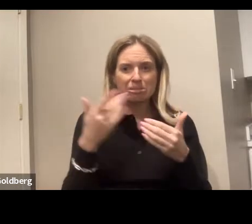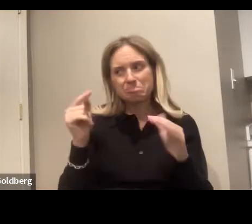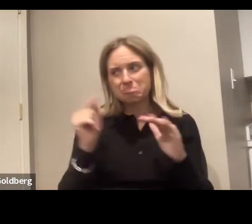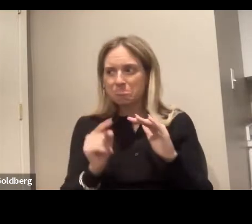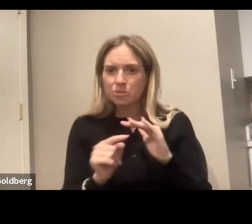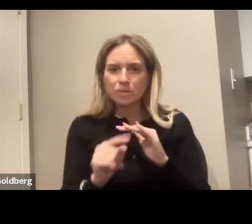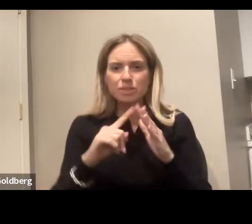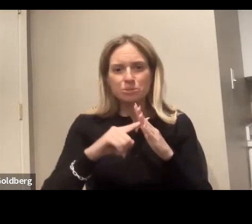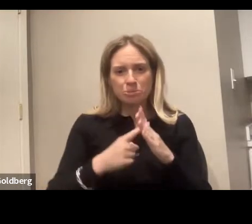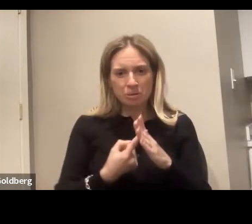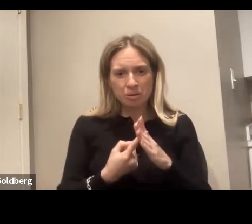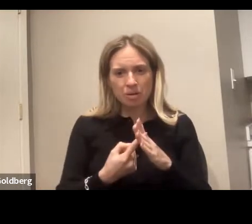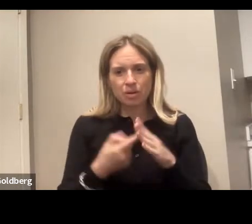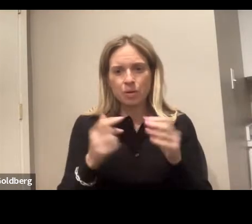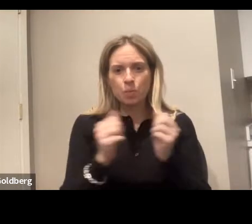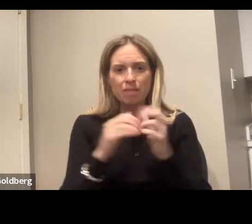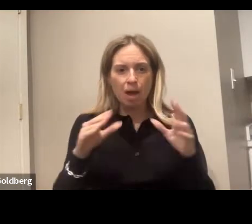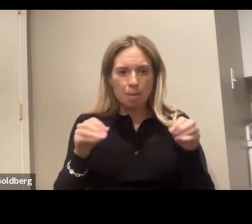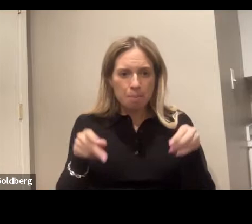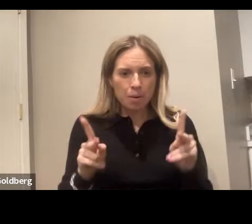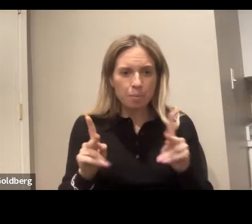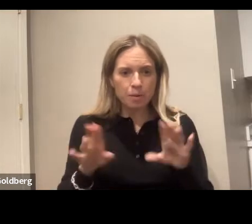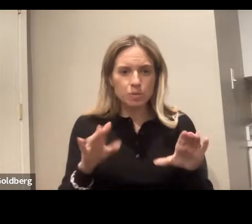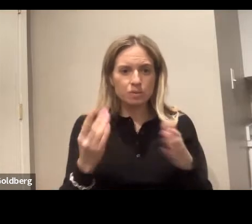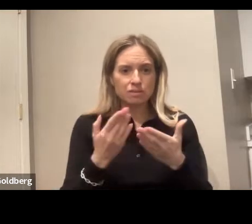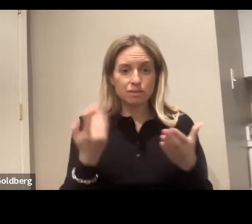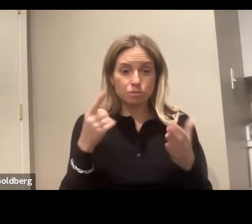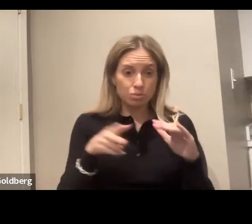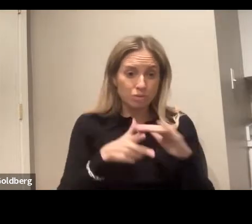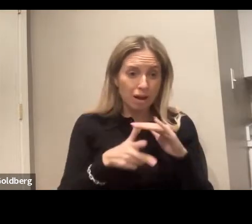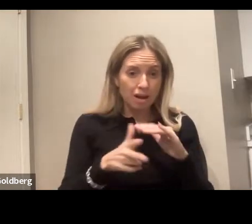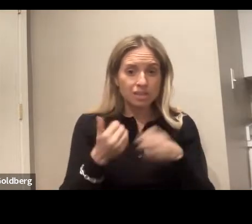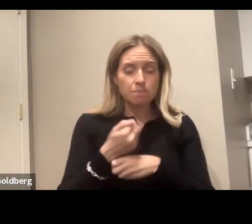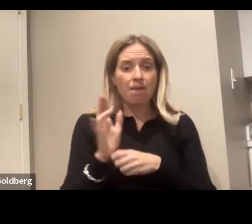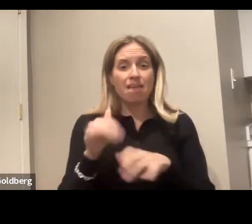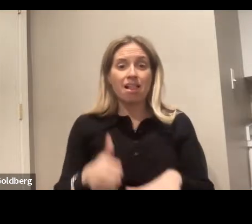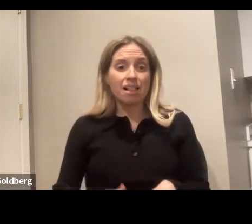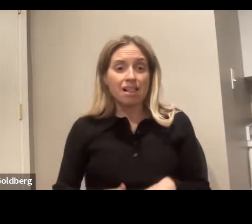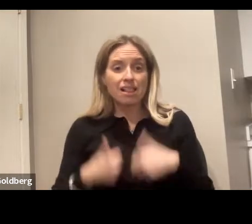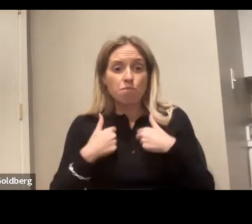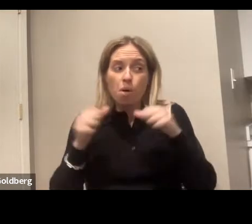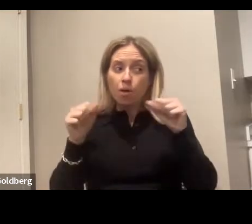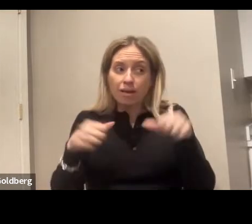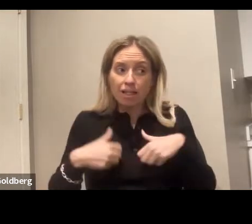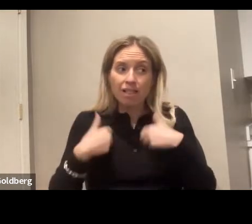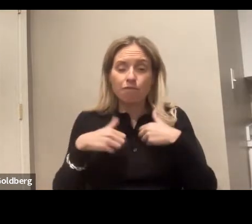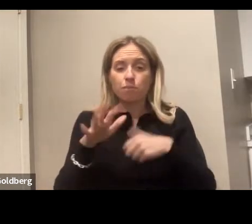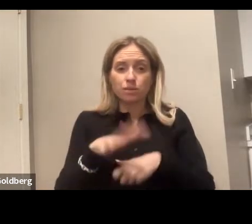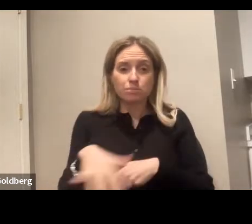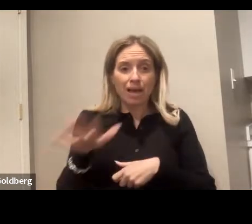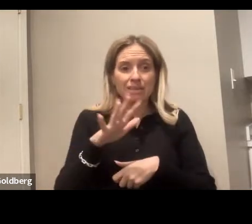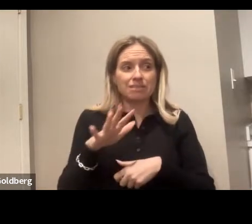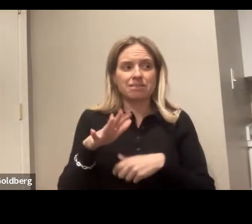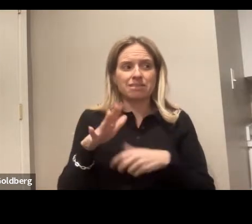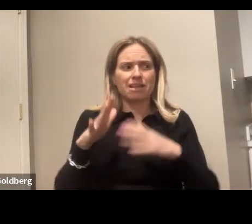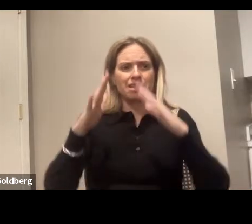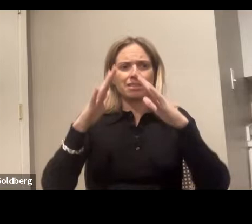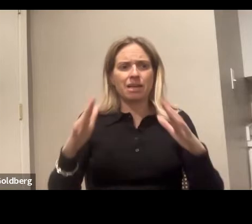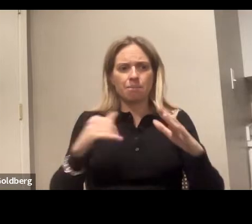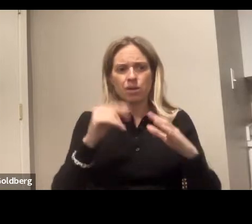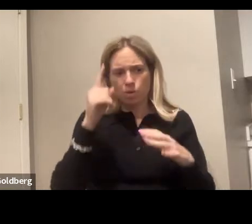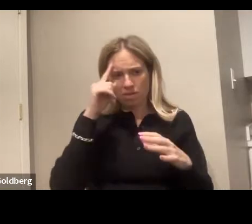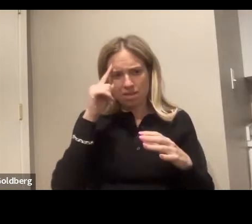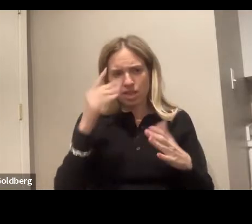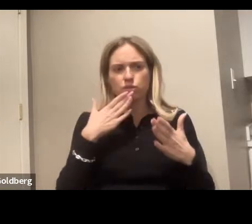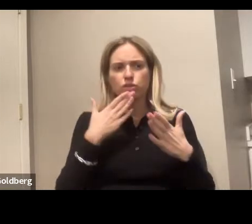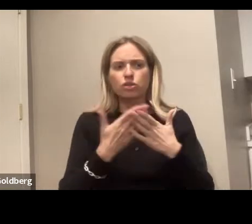start without permits doing stuff to that garage that make it livable space, and then the top part, just I don't think it's a good precedent to